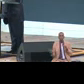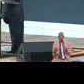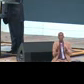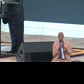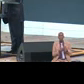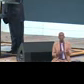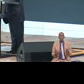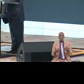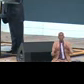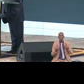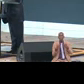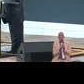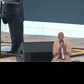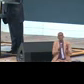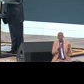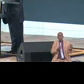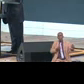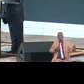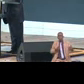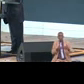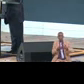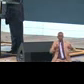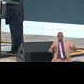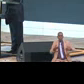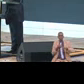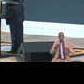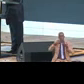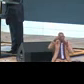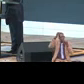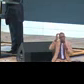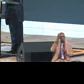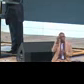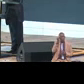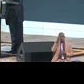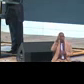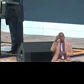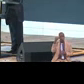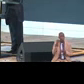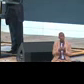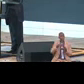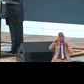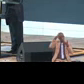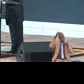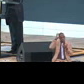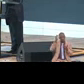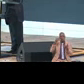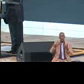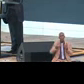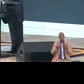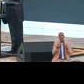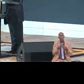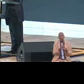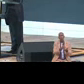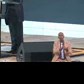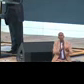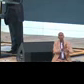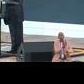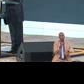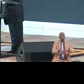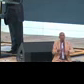at the greatest distance from the lion. Why? Because the lion has the